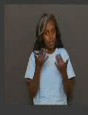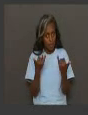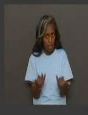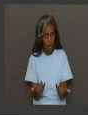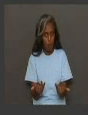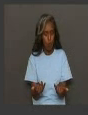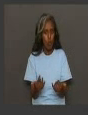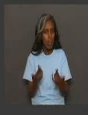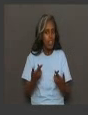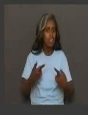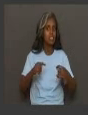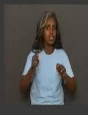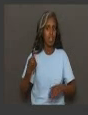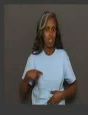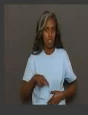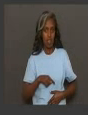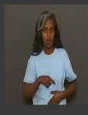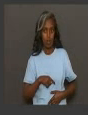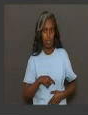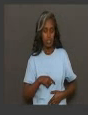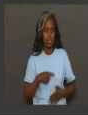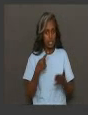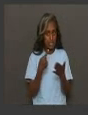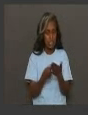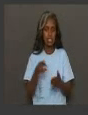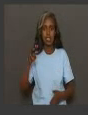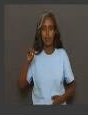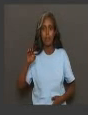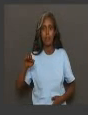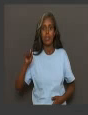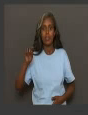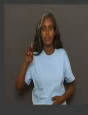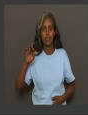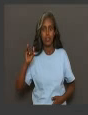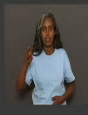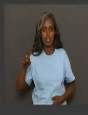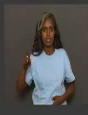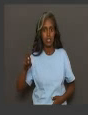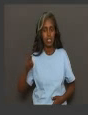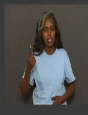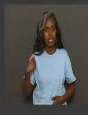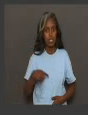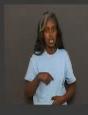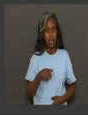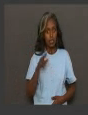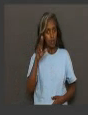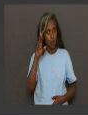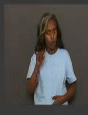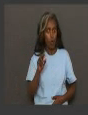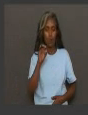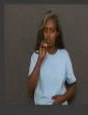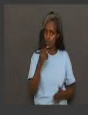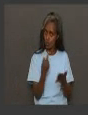Now, let us try our hand at this matrix. There are no zeros